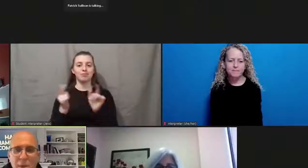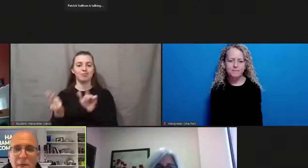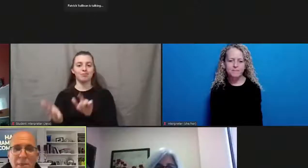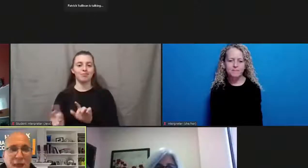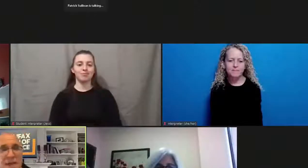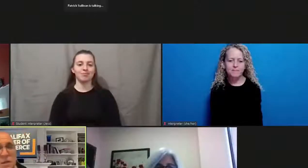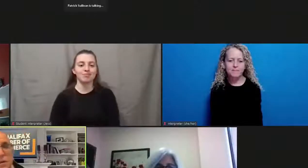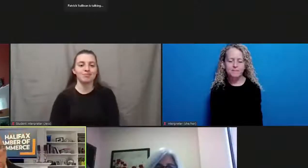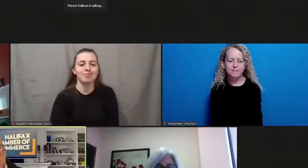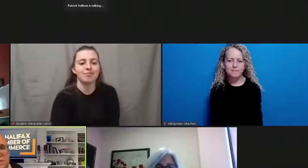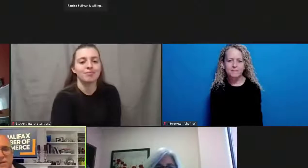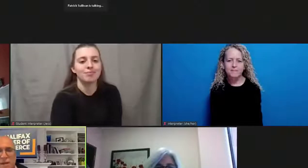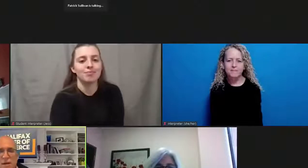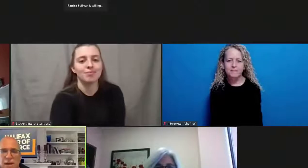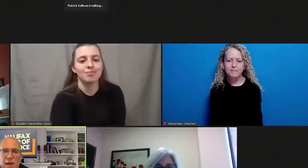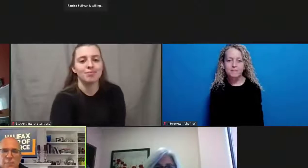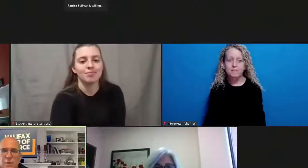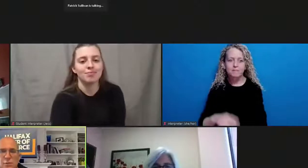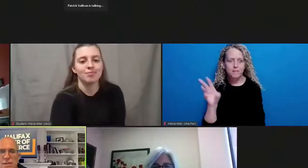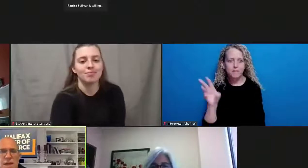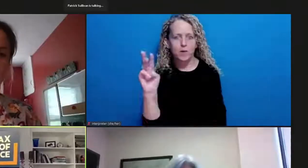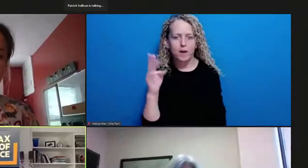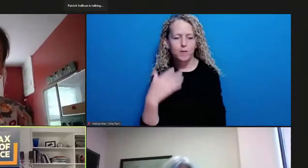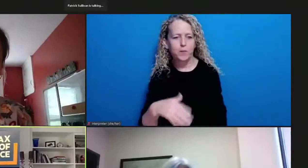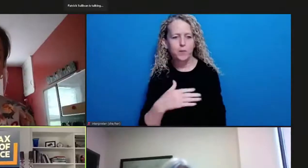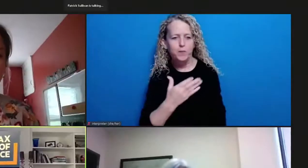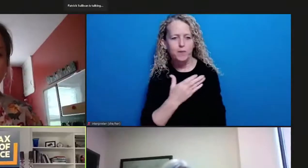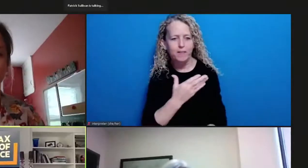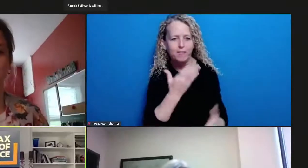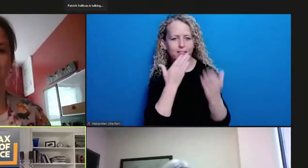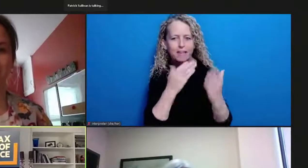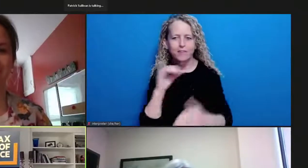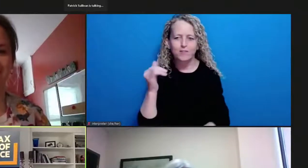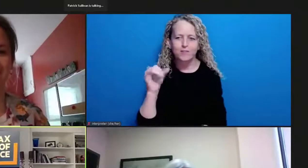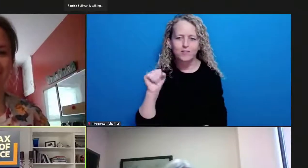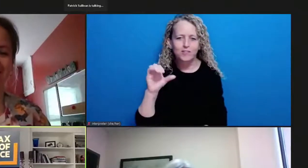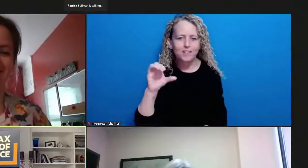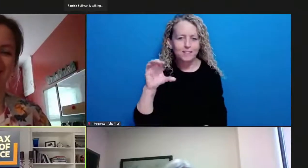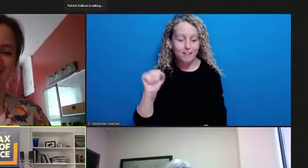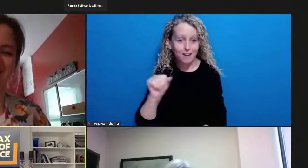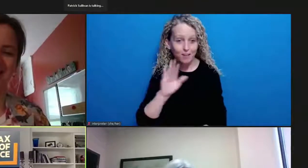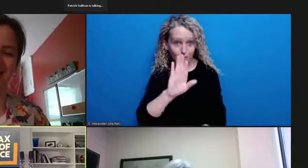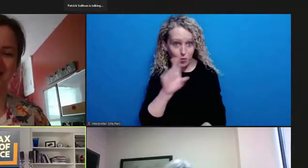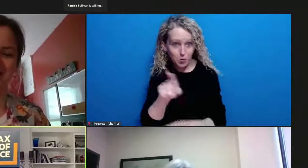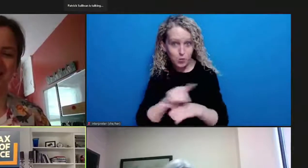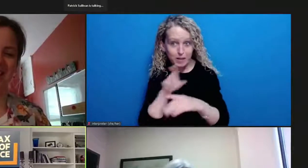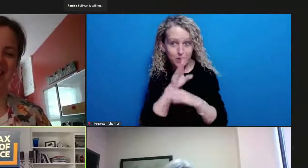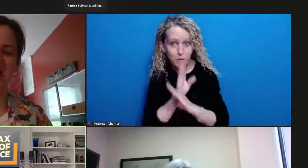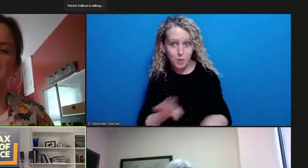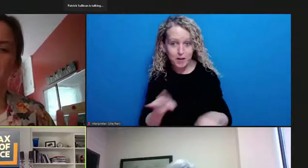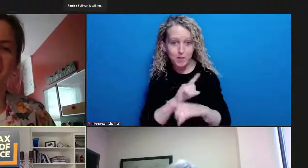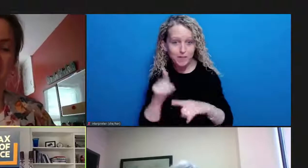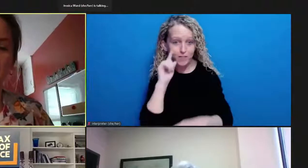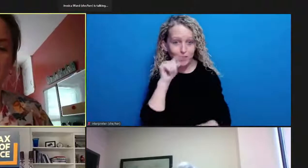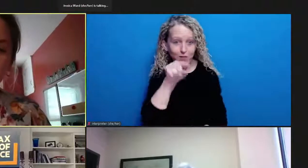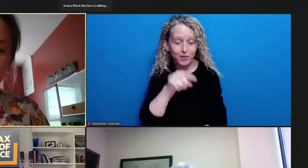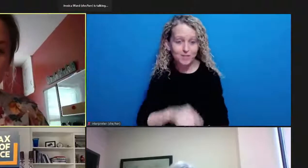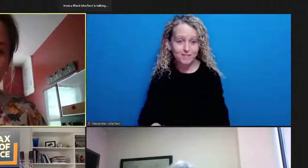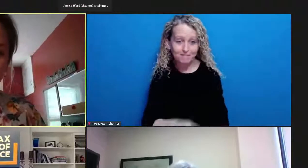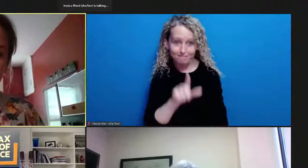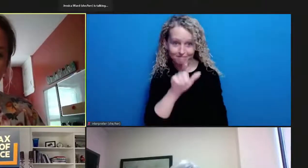Wow. Thank you, Jessica. You must be having a quiet week this week. Are you, Jessica? Is this a quiet week for you?